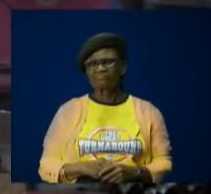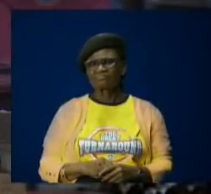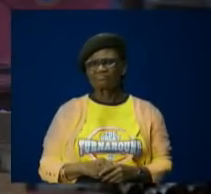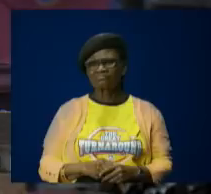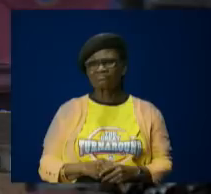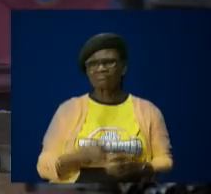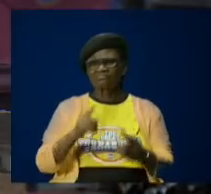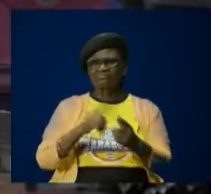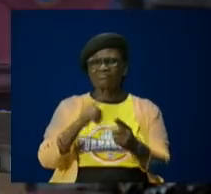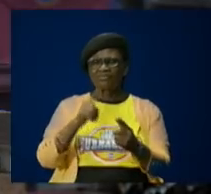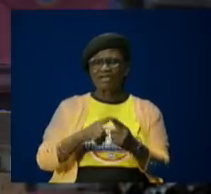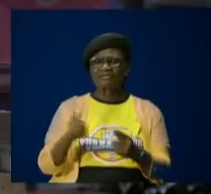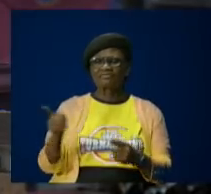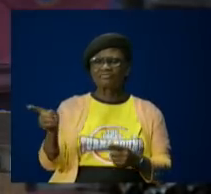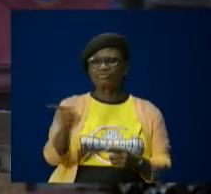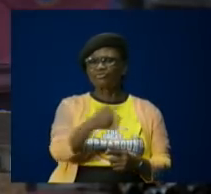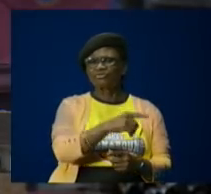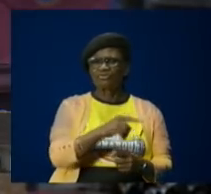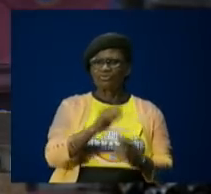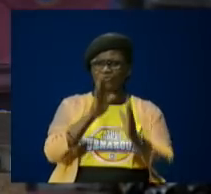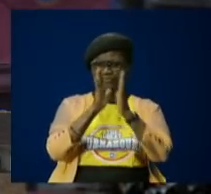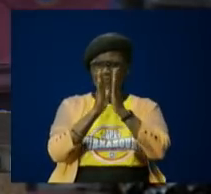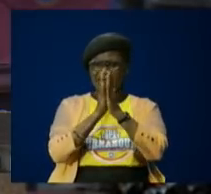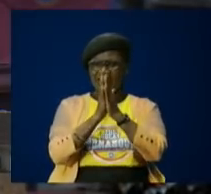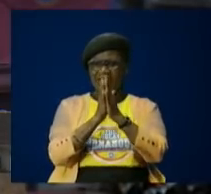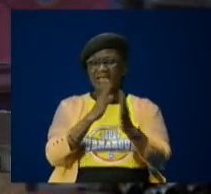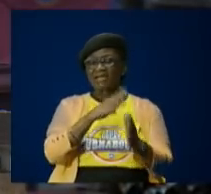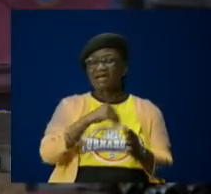And then you pray and say, Father,